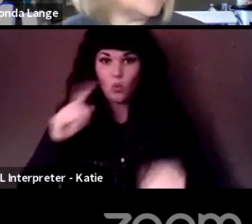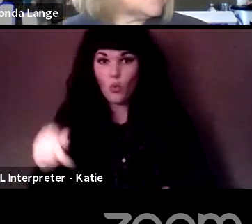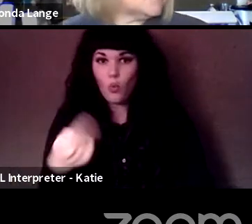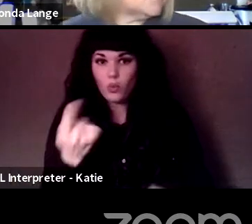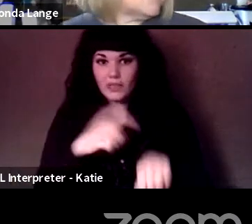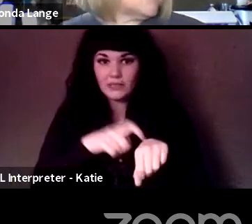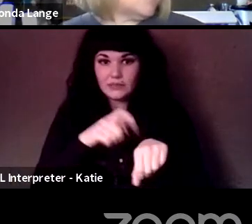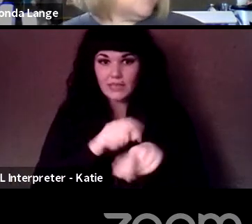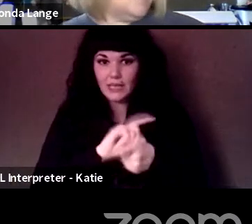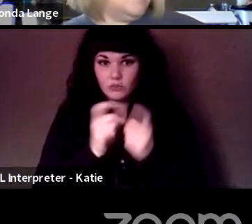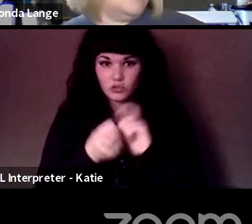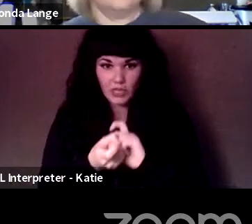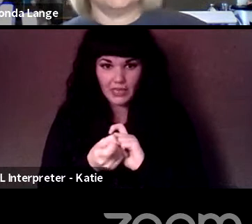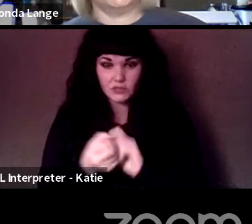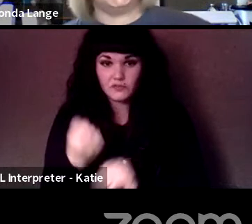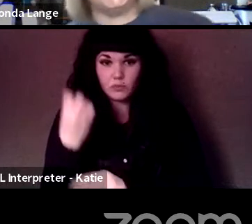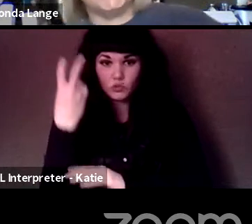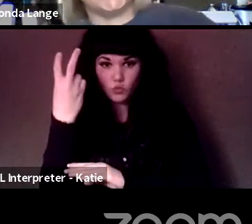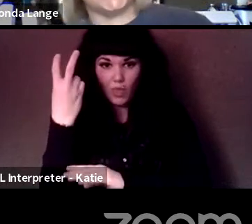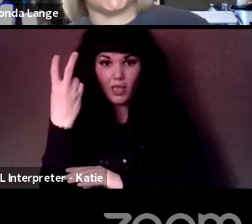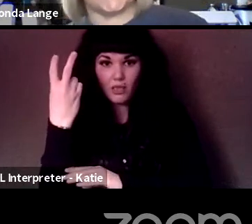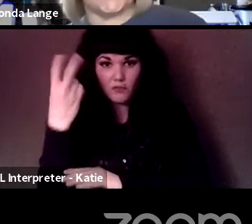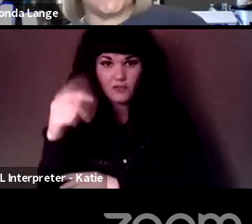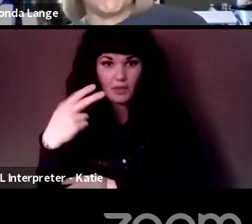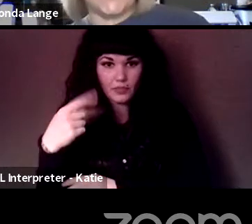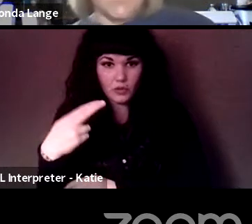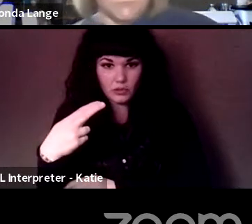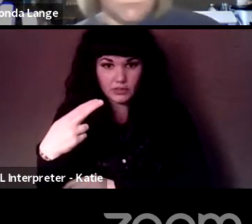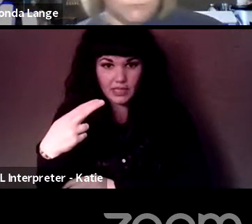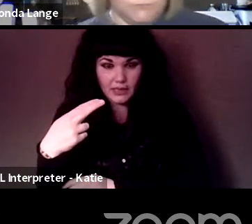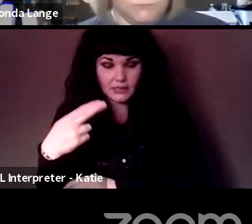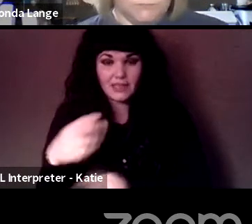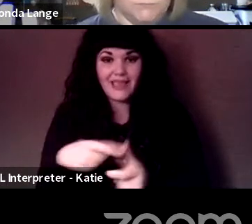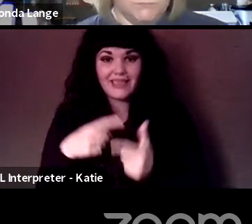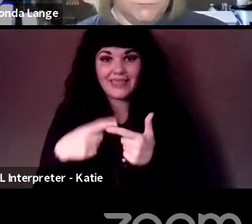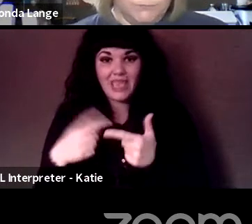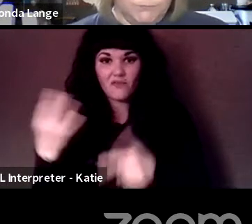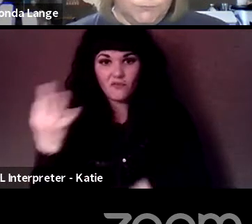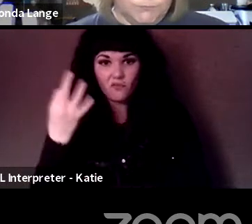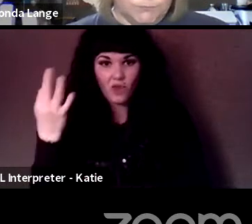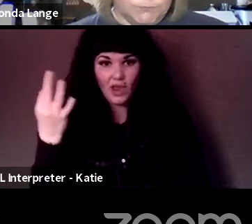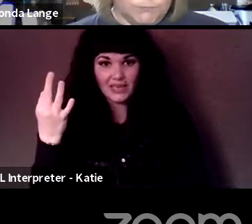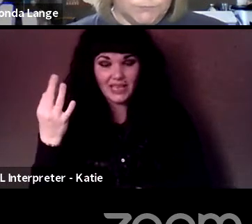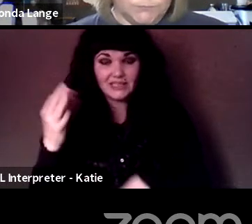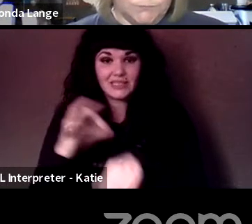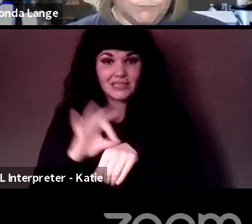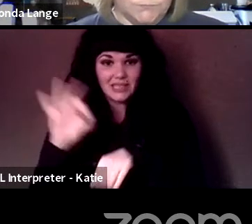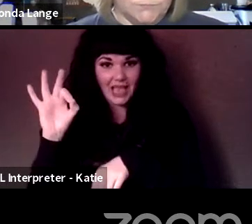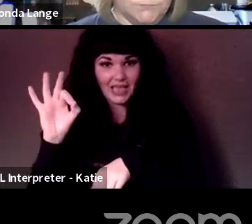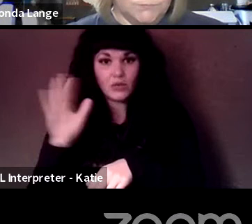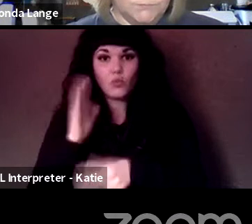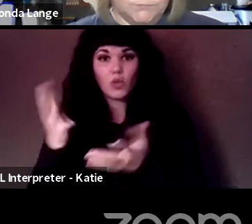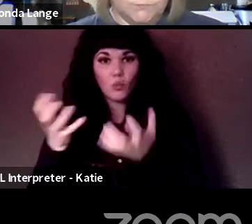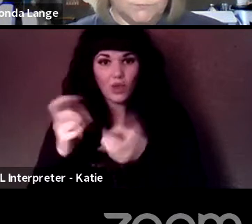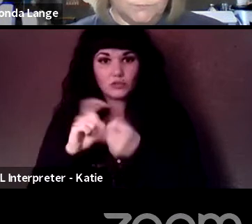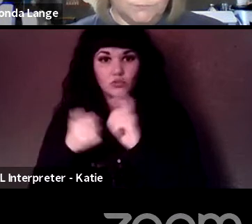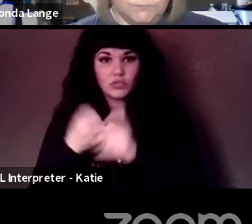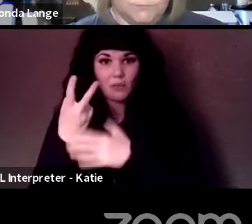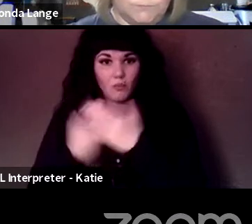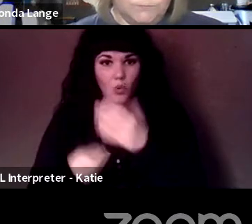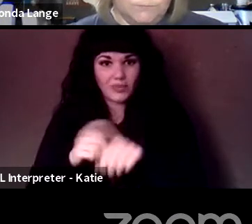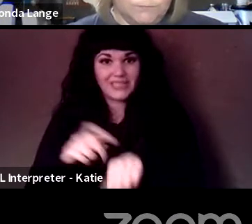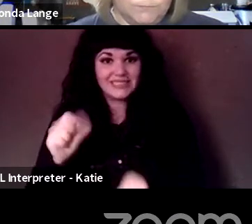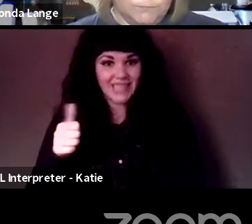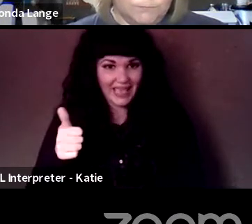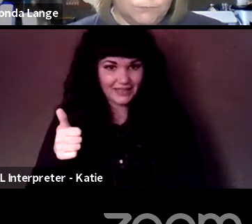from 12 p.m. On Thursdays and 9 a.m. on Fridays to 10 a.m. I think